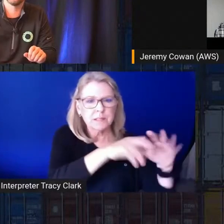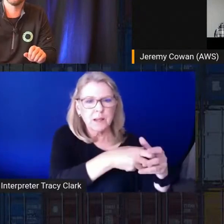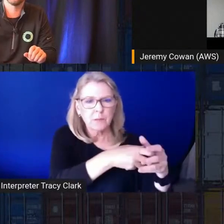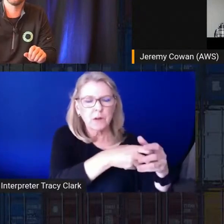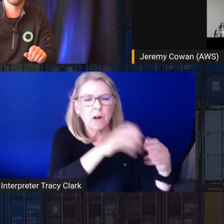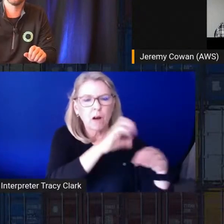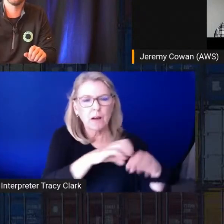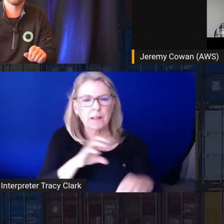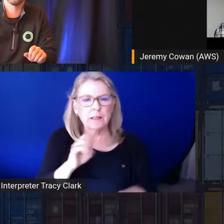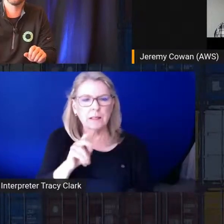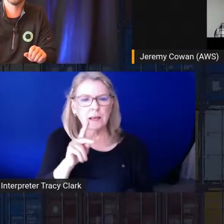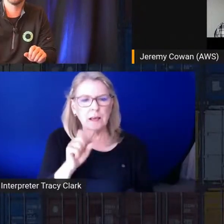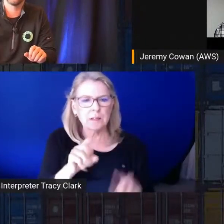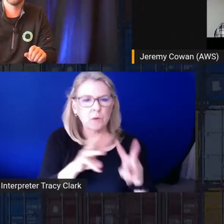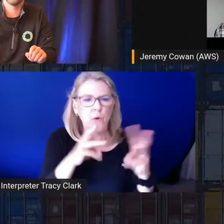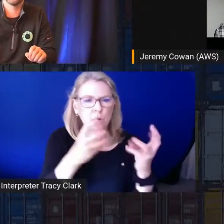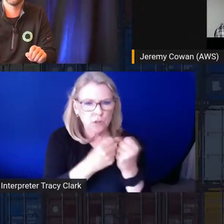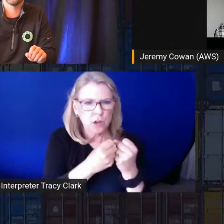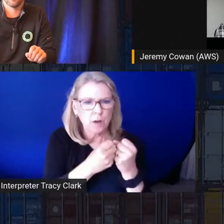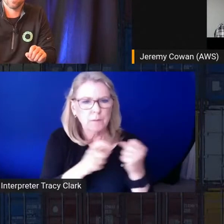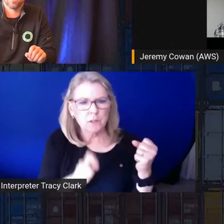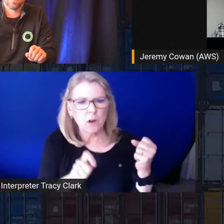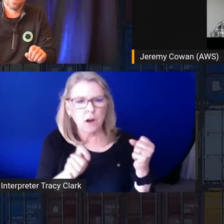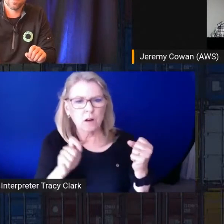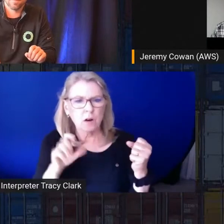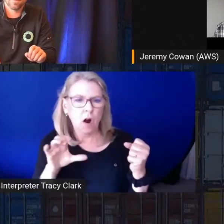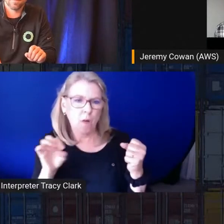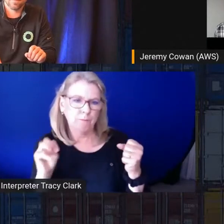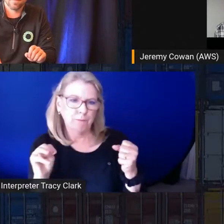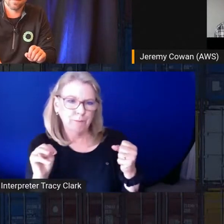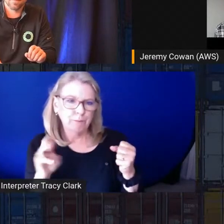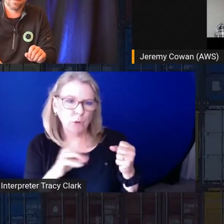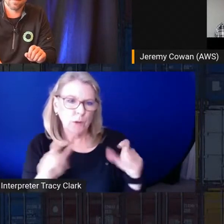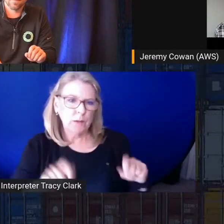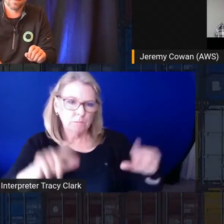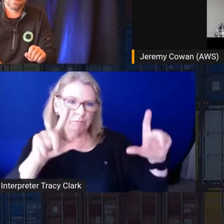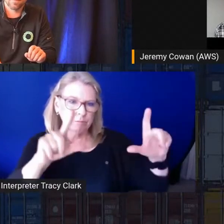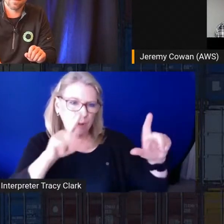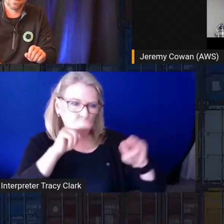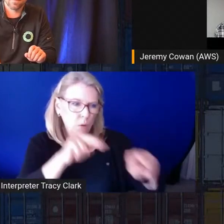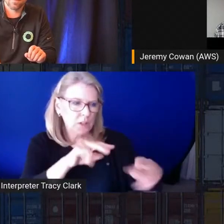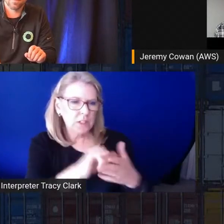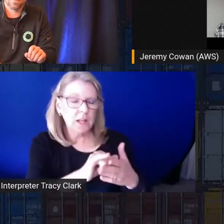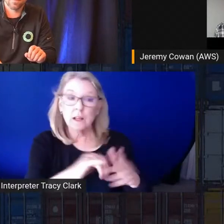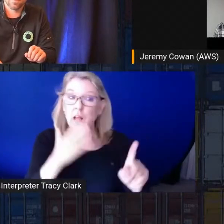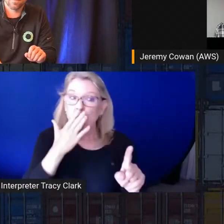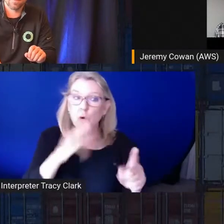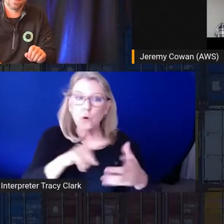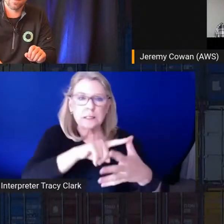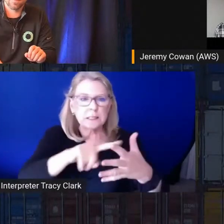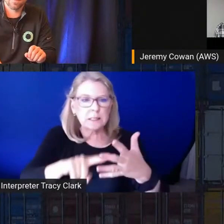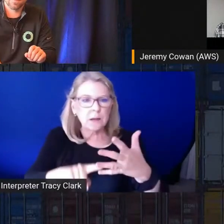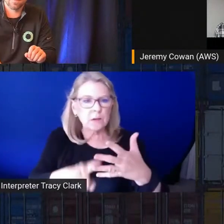EKSworkshop.com. And that's a very good series of tutorial-like